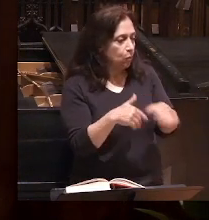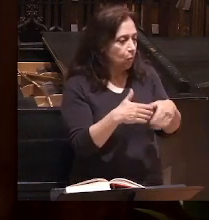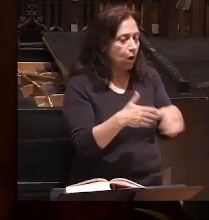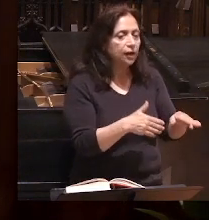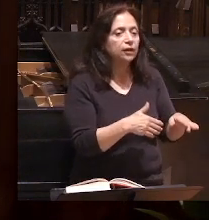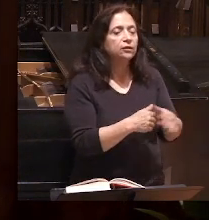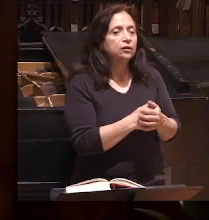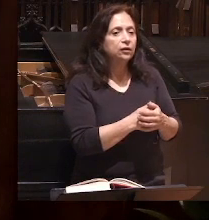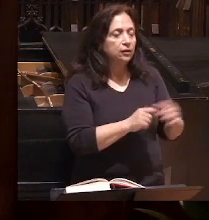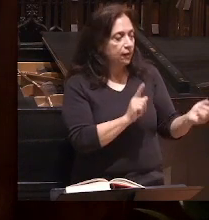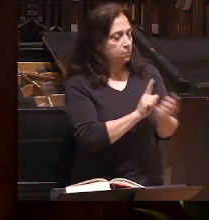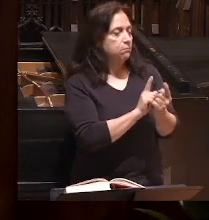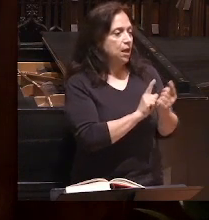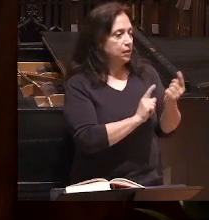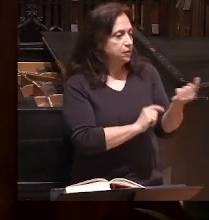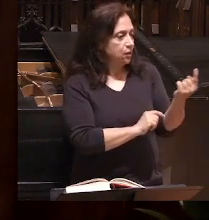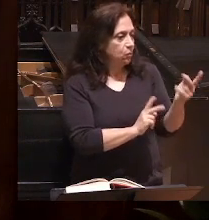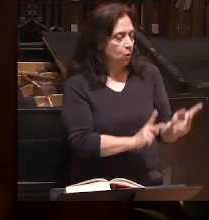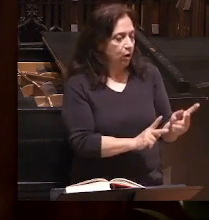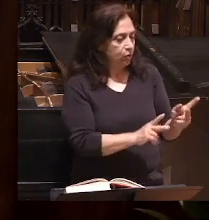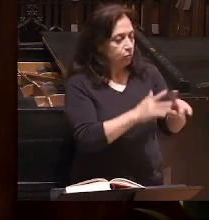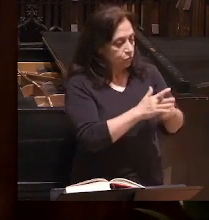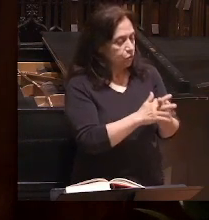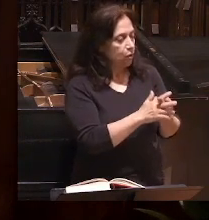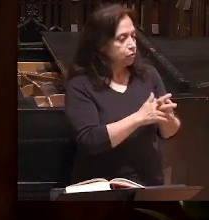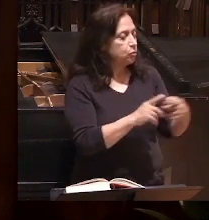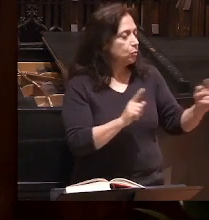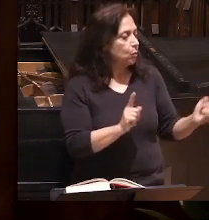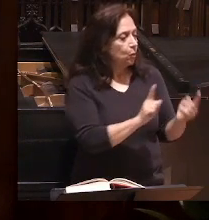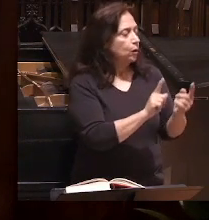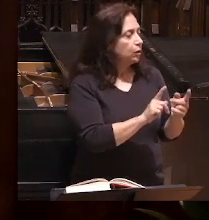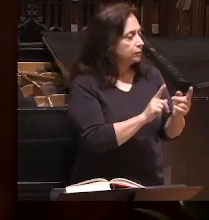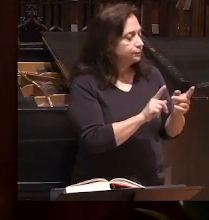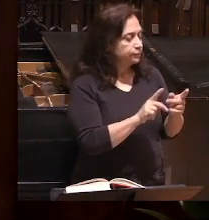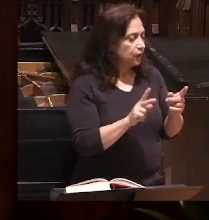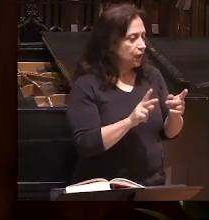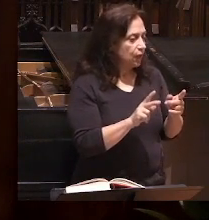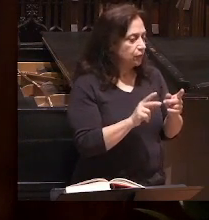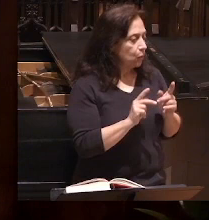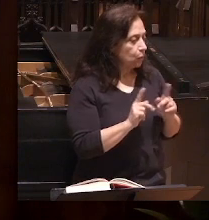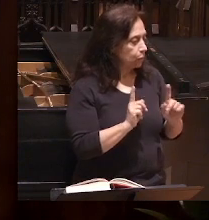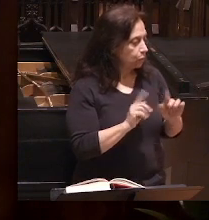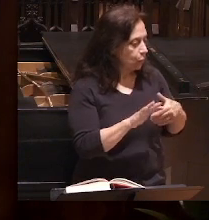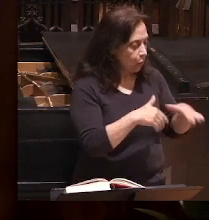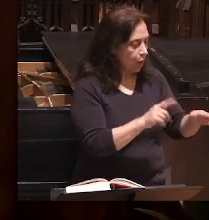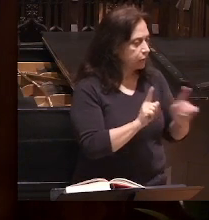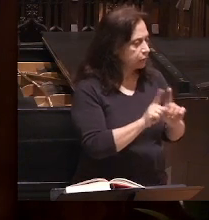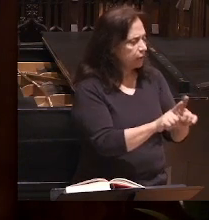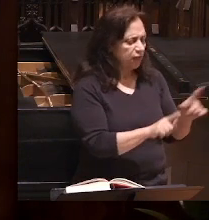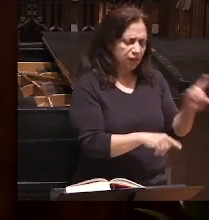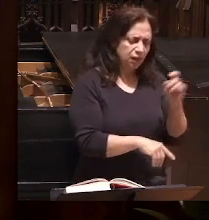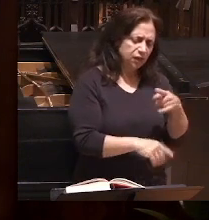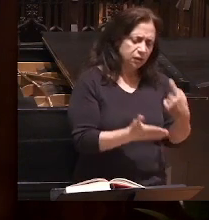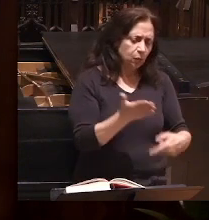encounter a man who begins to walk with them. And as they walk, the man asks what they are